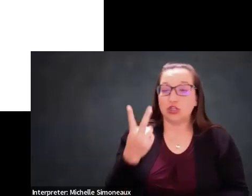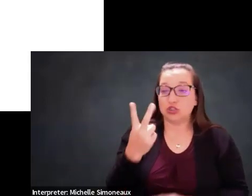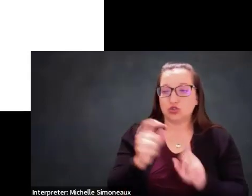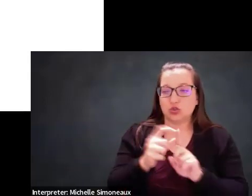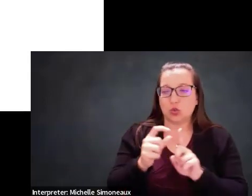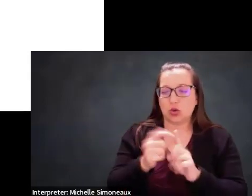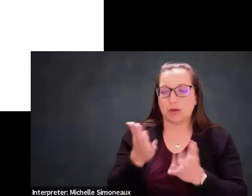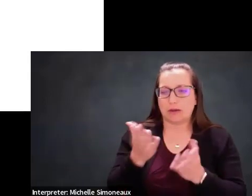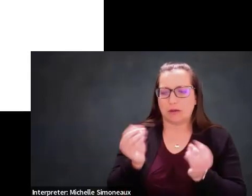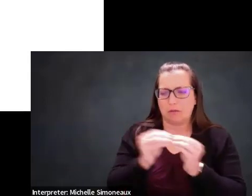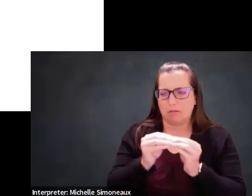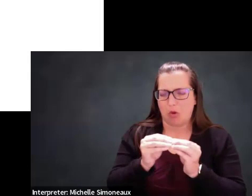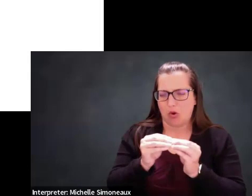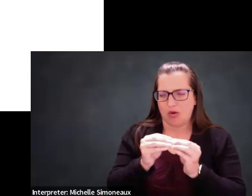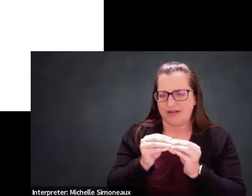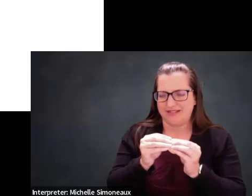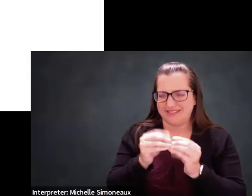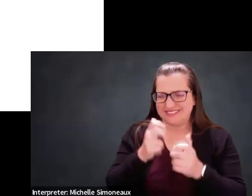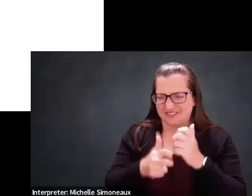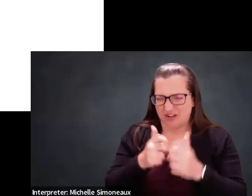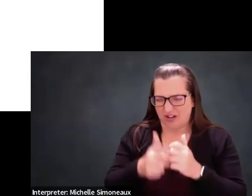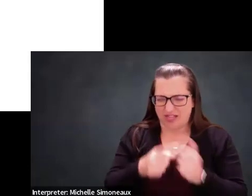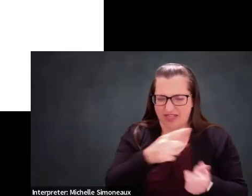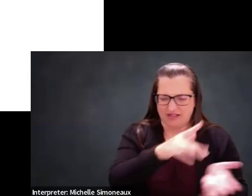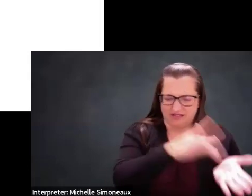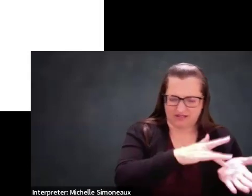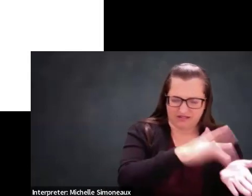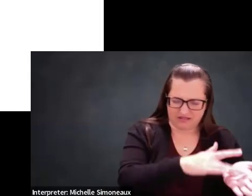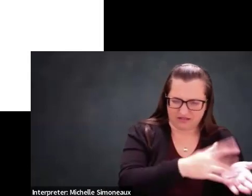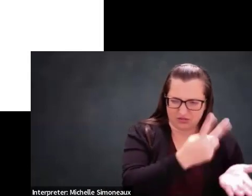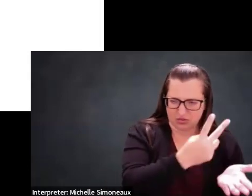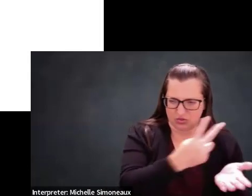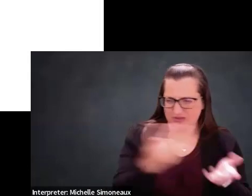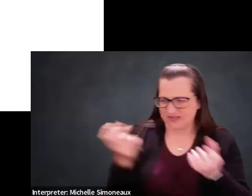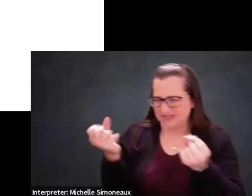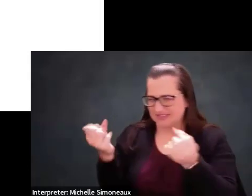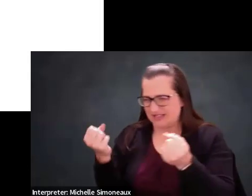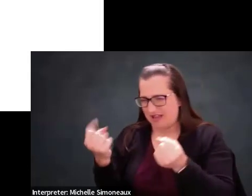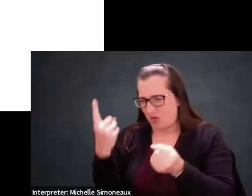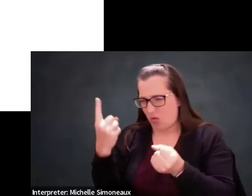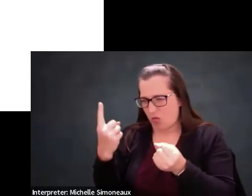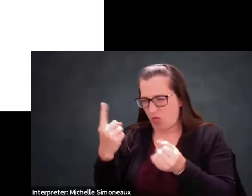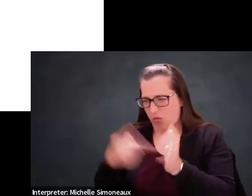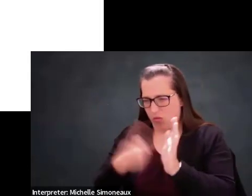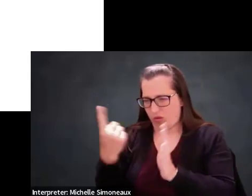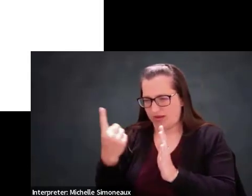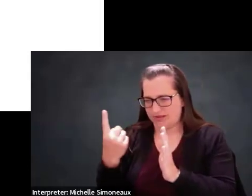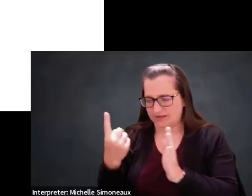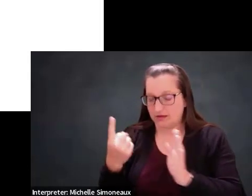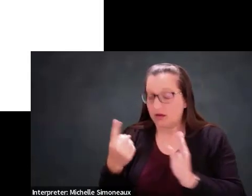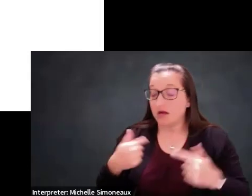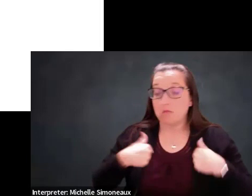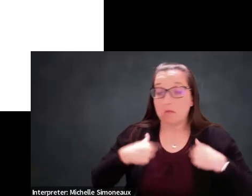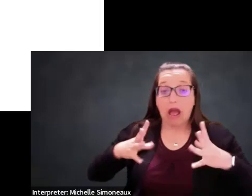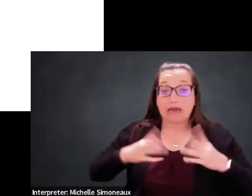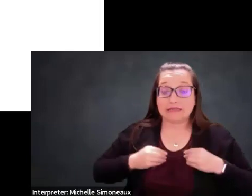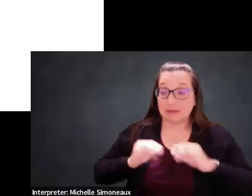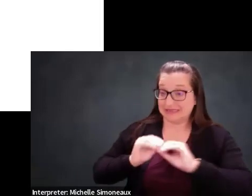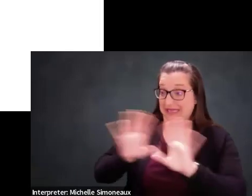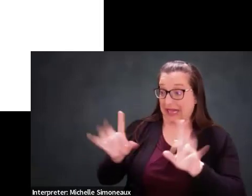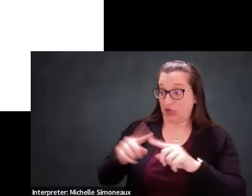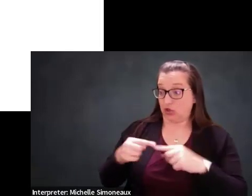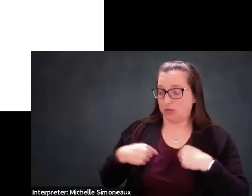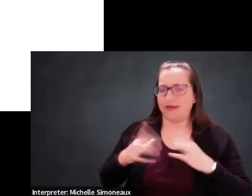difficult because it's two touches, but they prefer to sign don't want. And again, I accept that they're communicating a message clearly to me. Um, and maybe